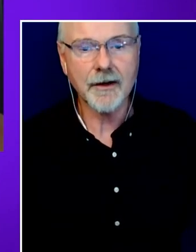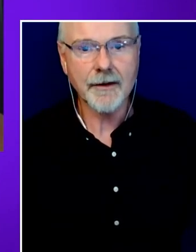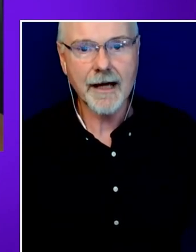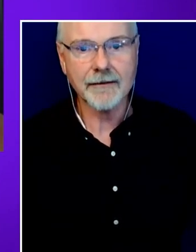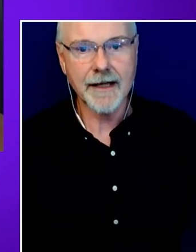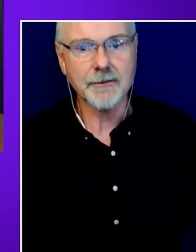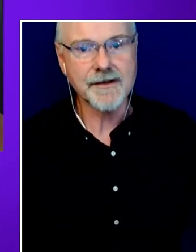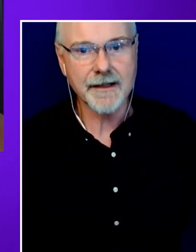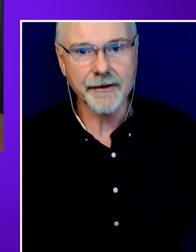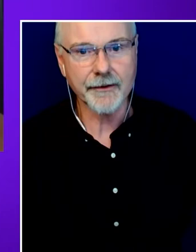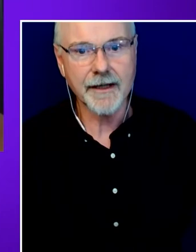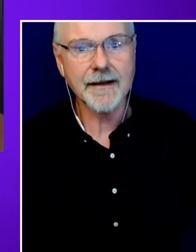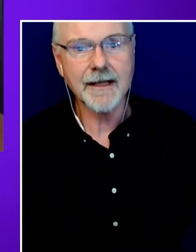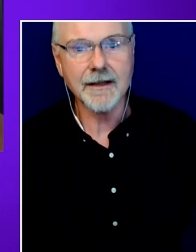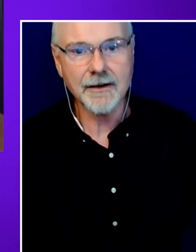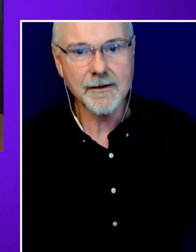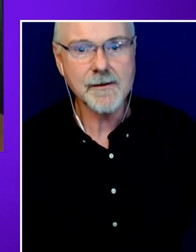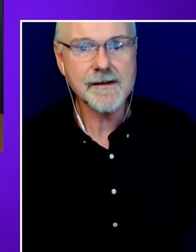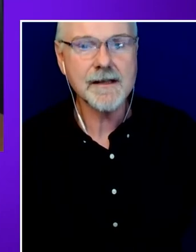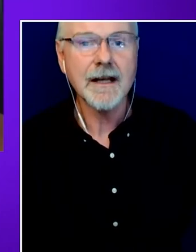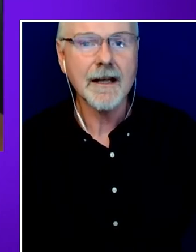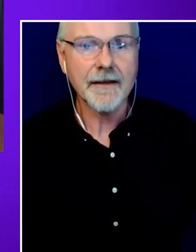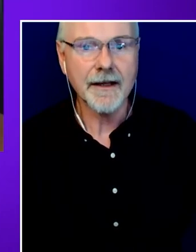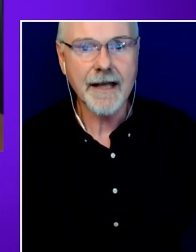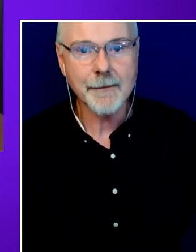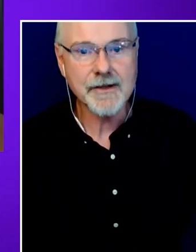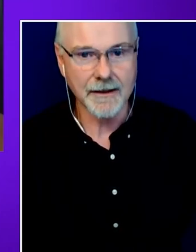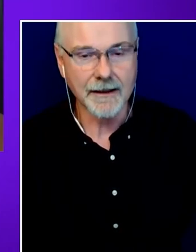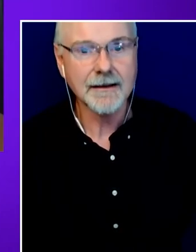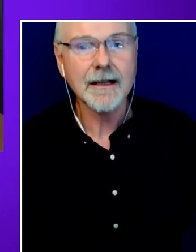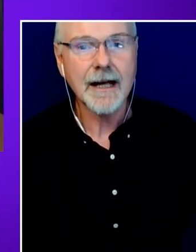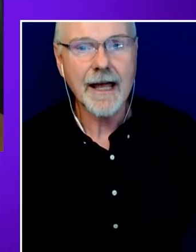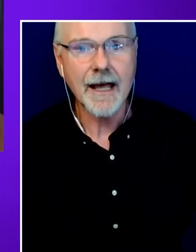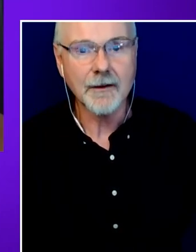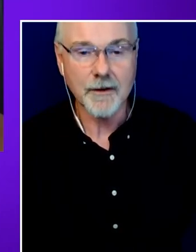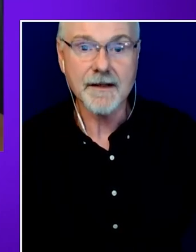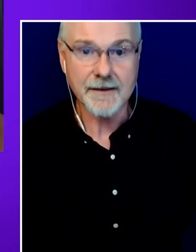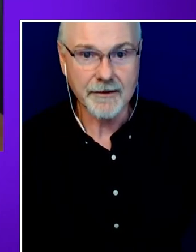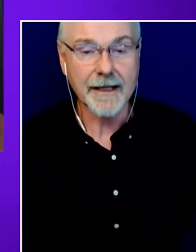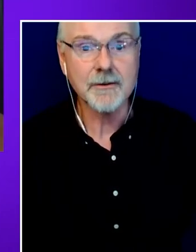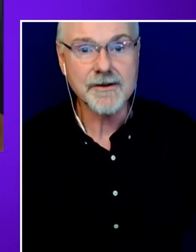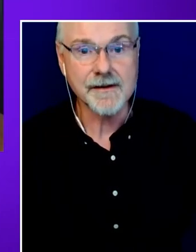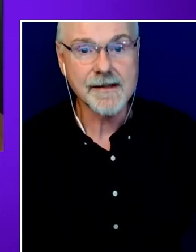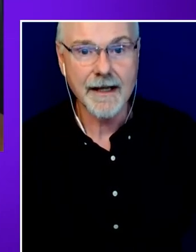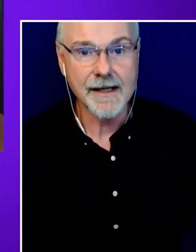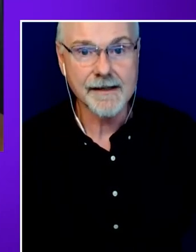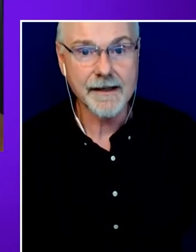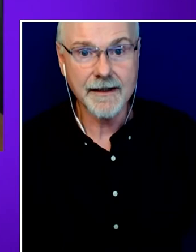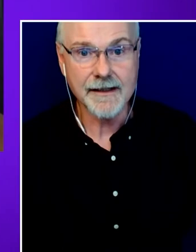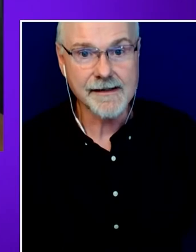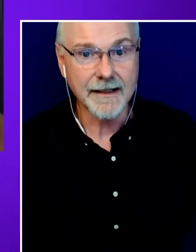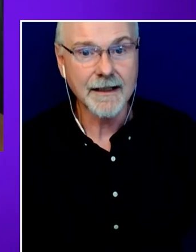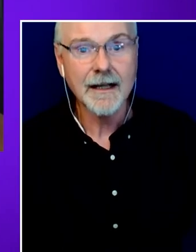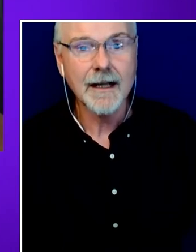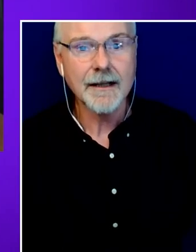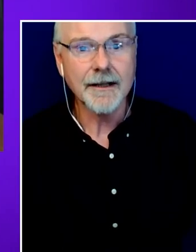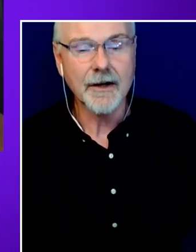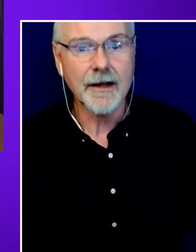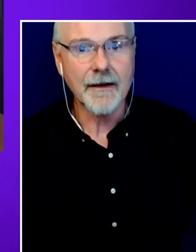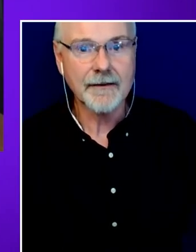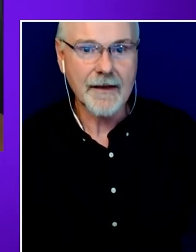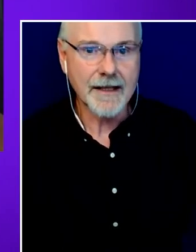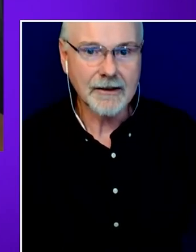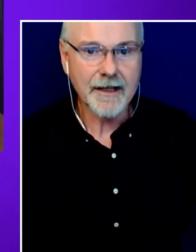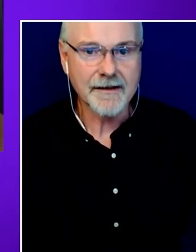who don't have language skills, right? They can use the captioning and with the different languages, as Athena said. You